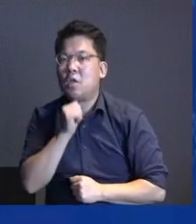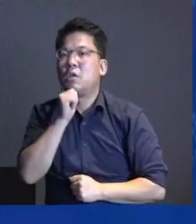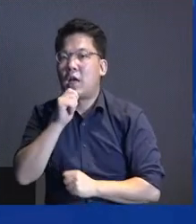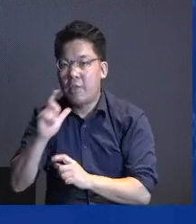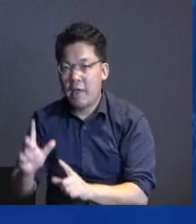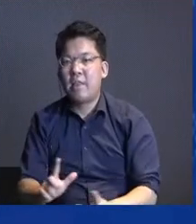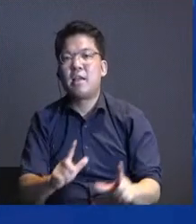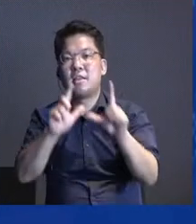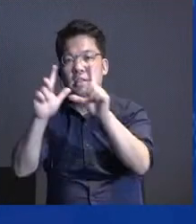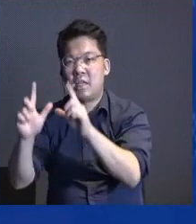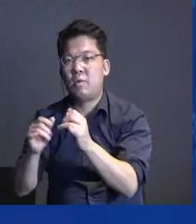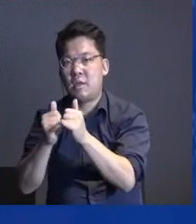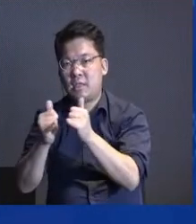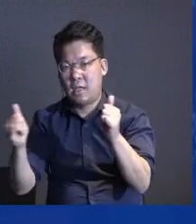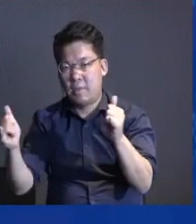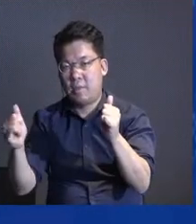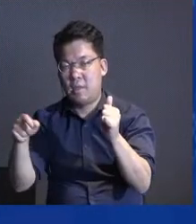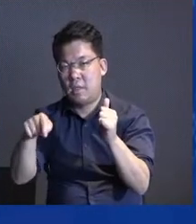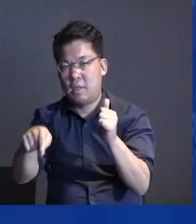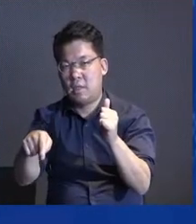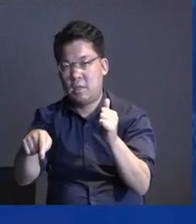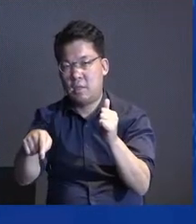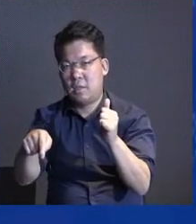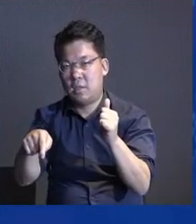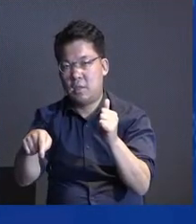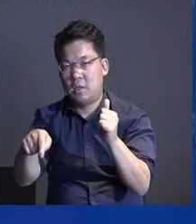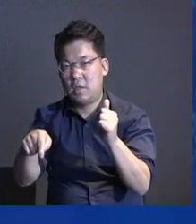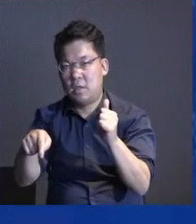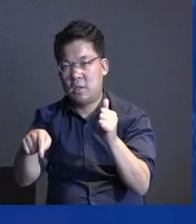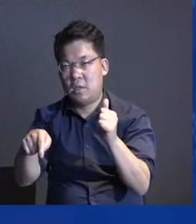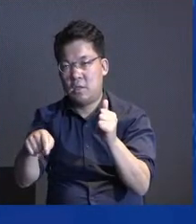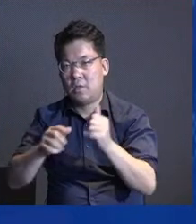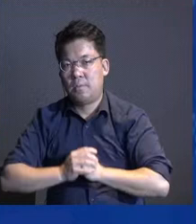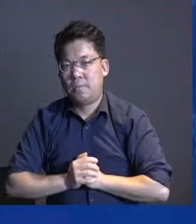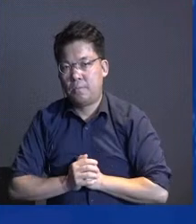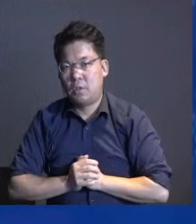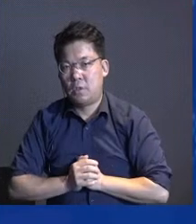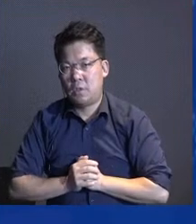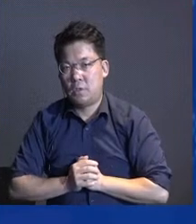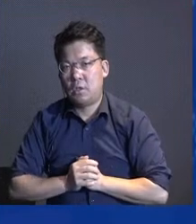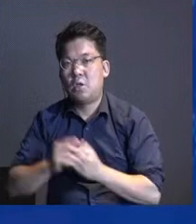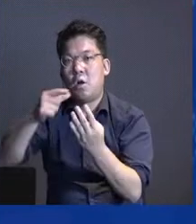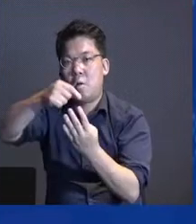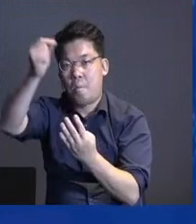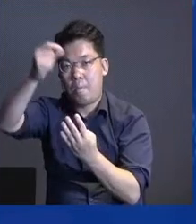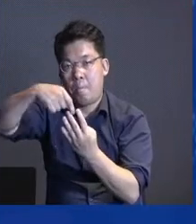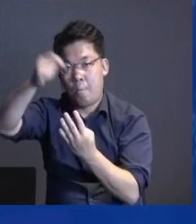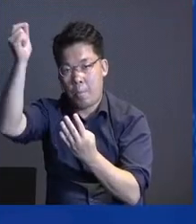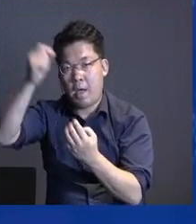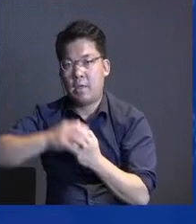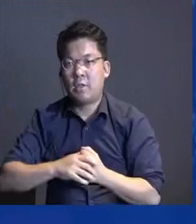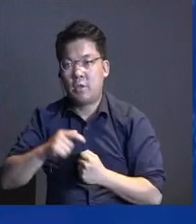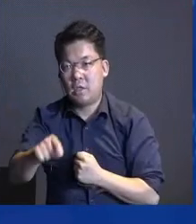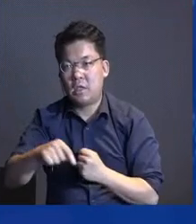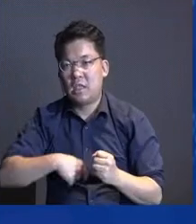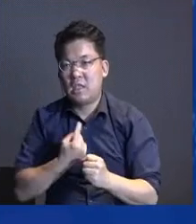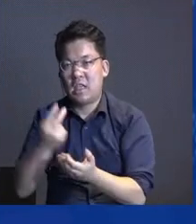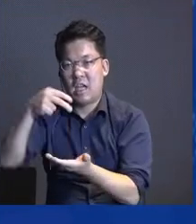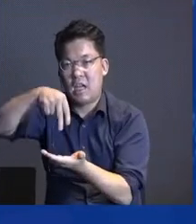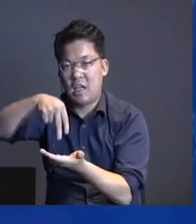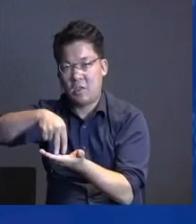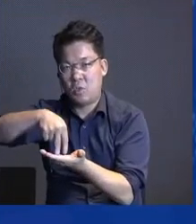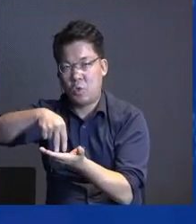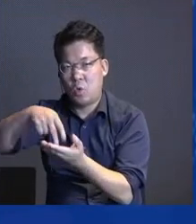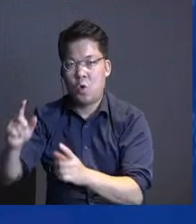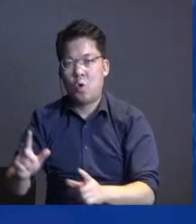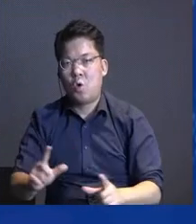poor areas. Their activities include income generation, health promotion, and home care. They